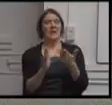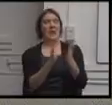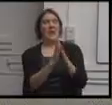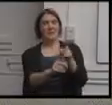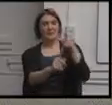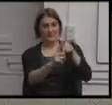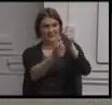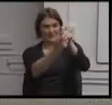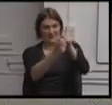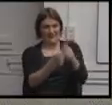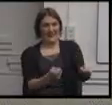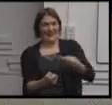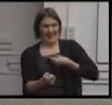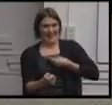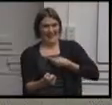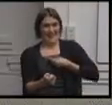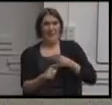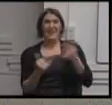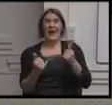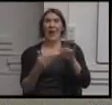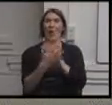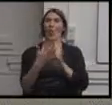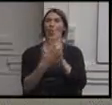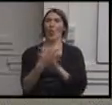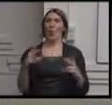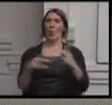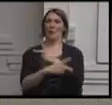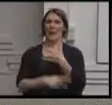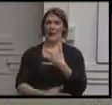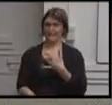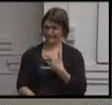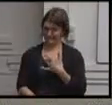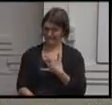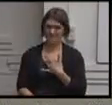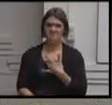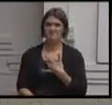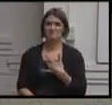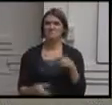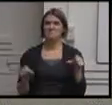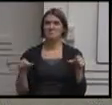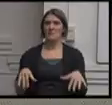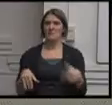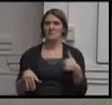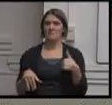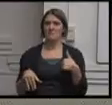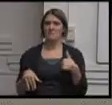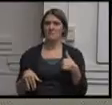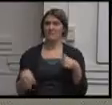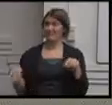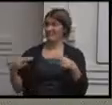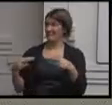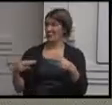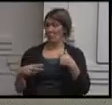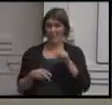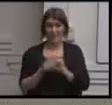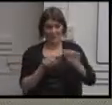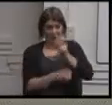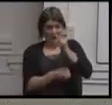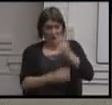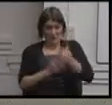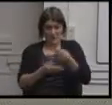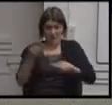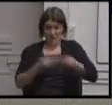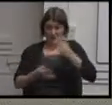proposal, it's a less specific proposal. So that's why, you know, again, you know, David said we have a lot of work to do, and